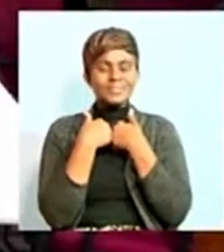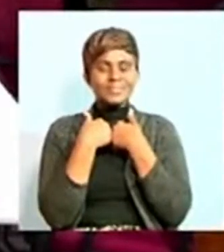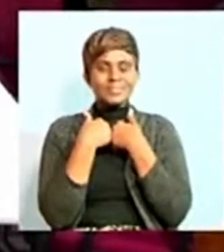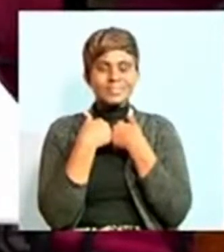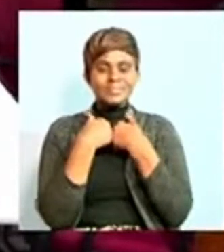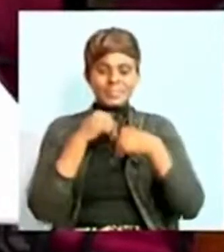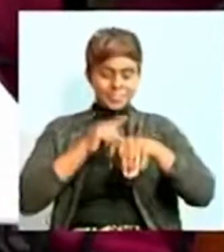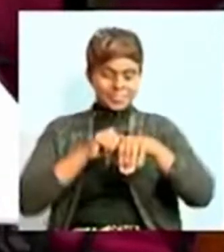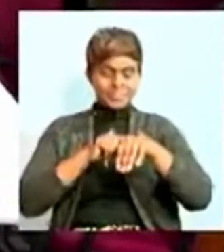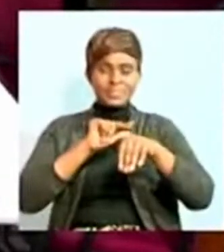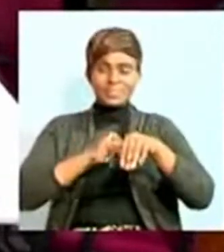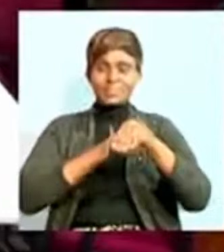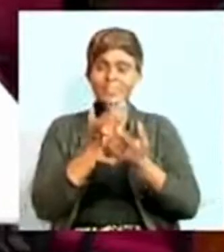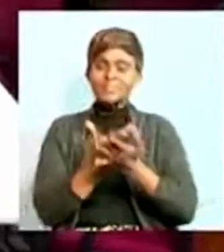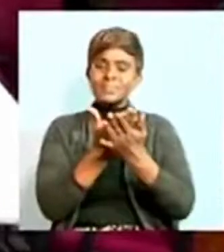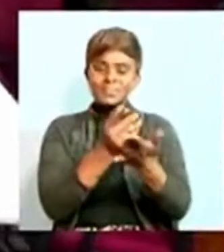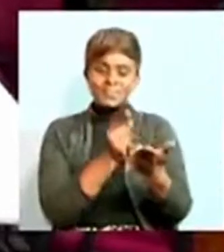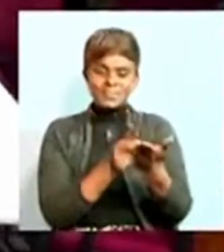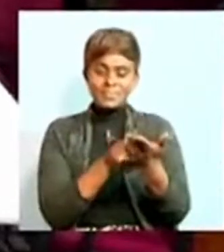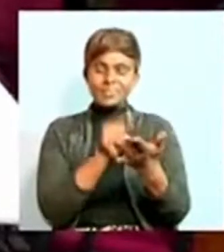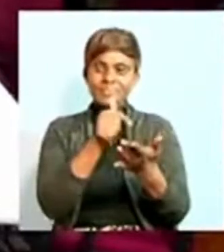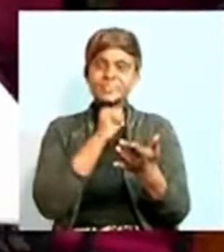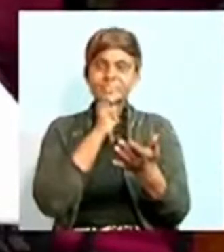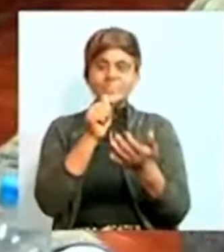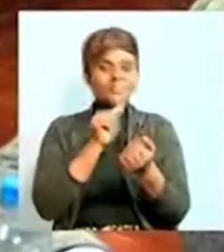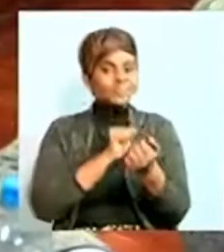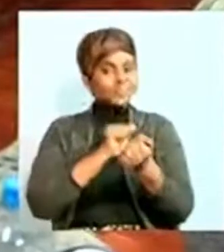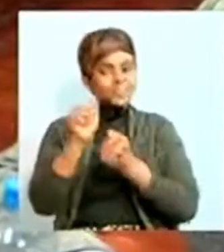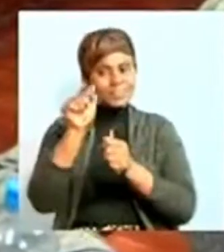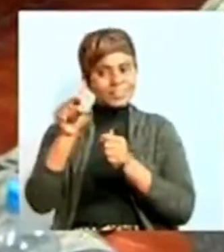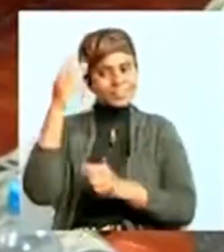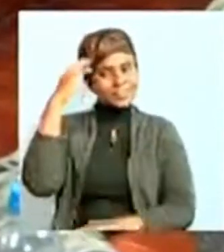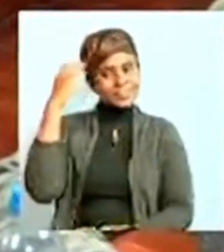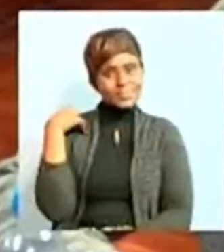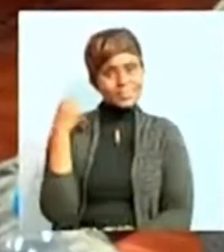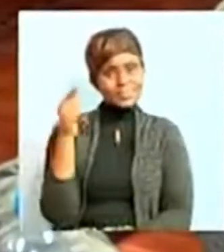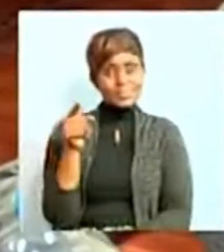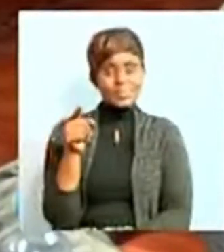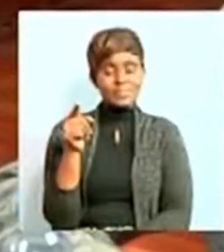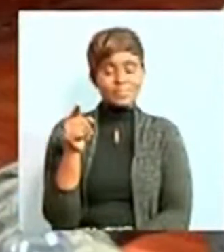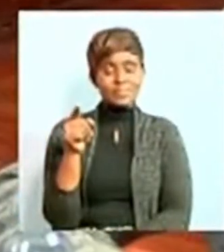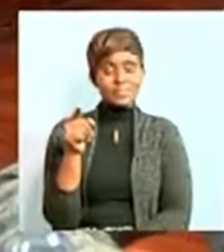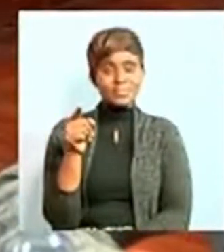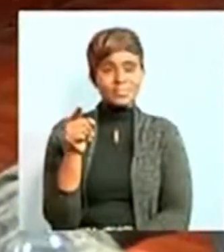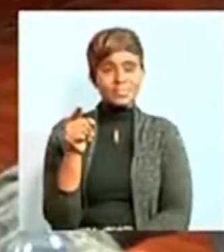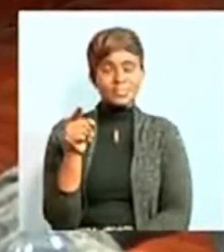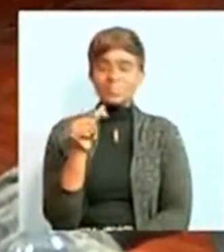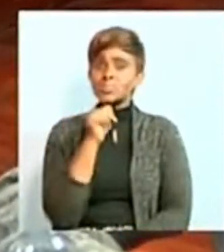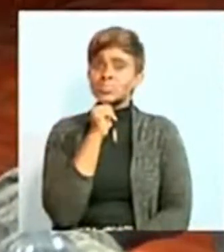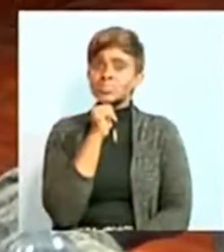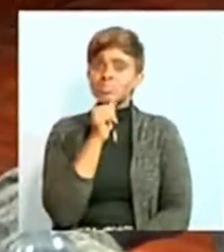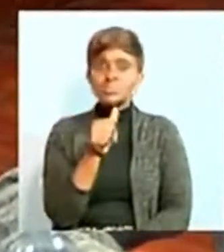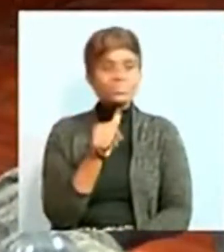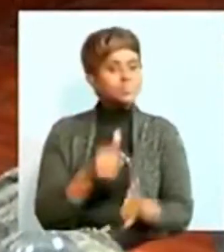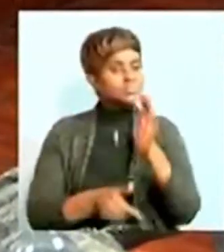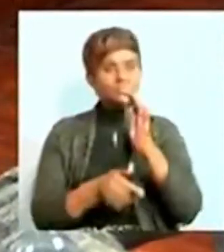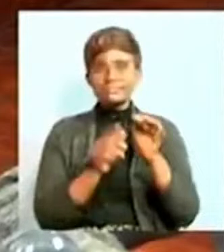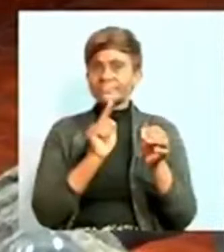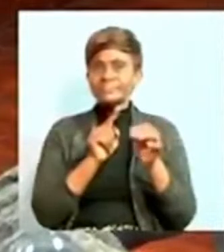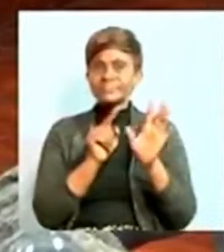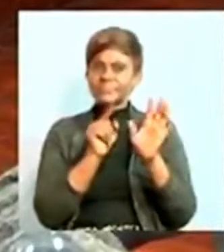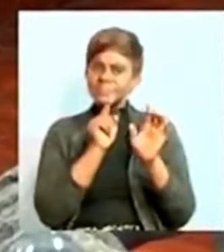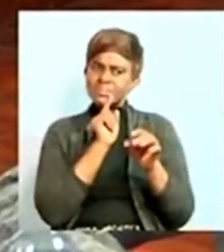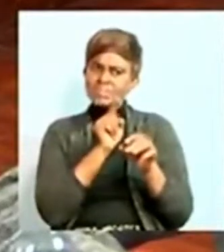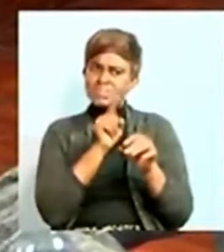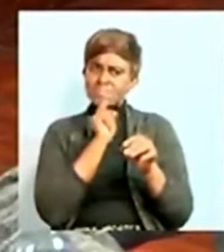the time when we are submitting this, I think they didn't pass through the office of the They didn't pass it through? Yes. Is